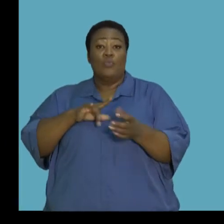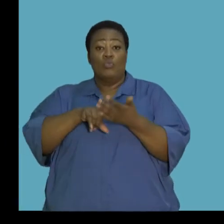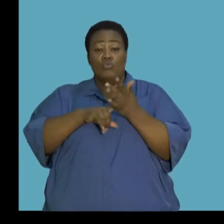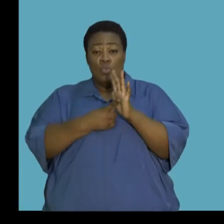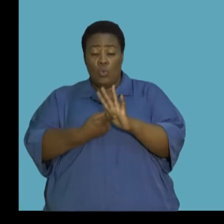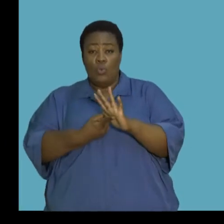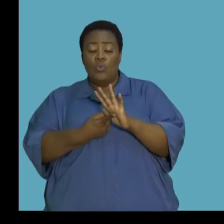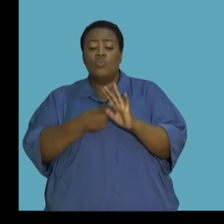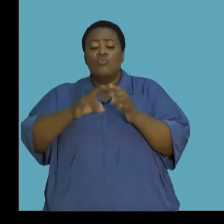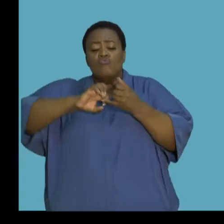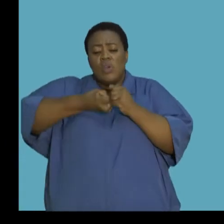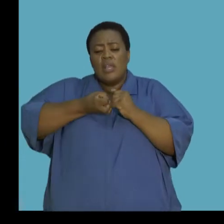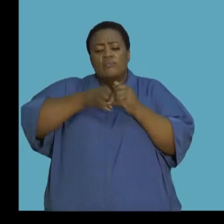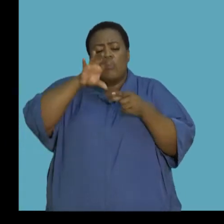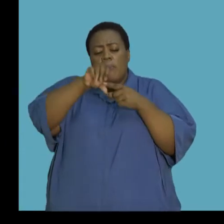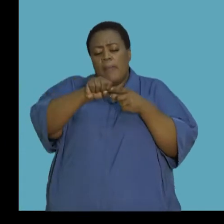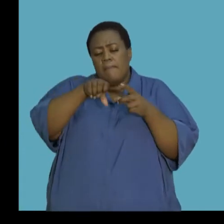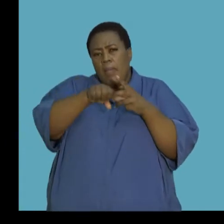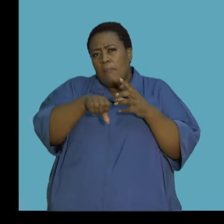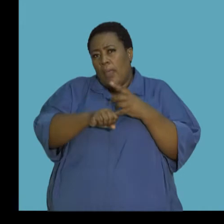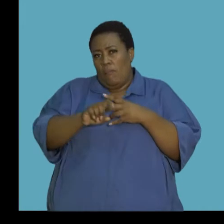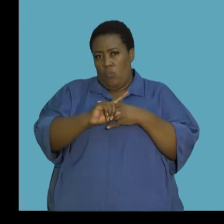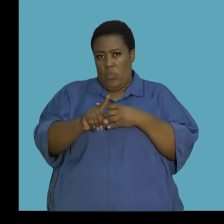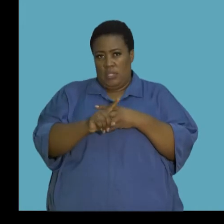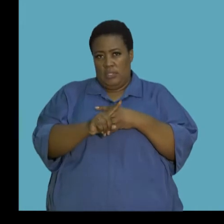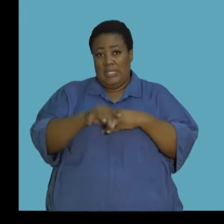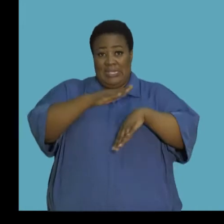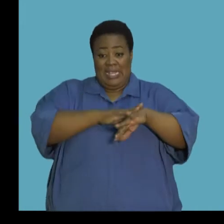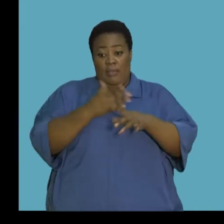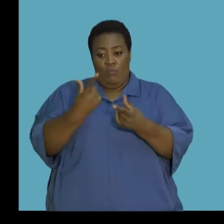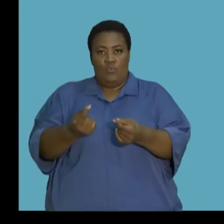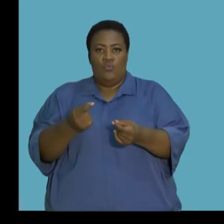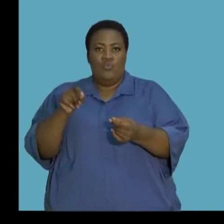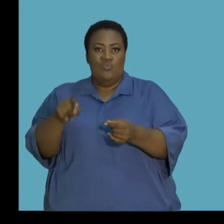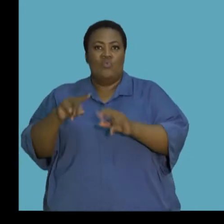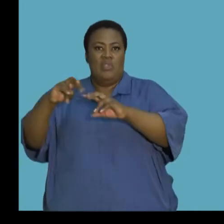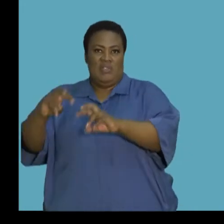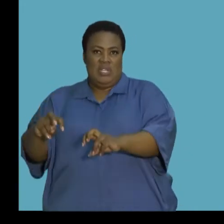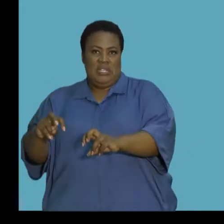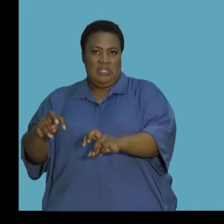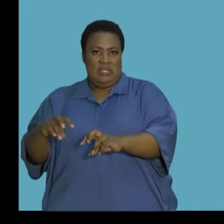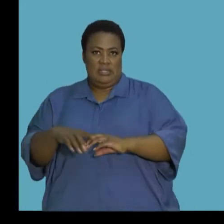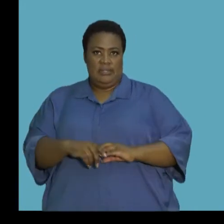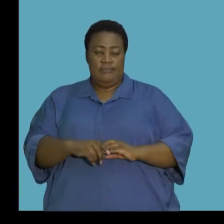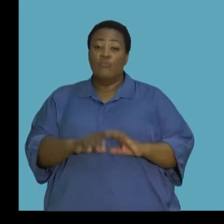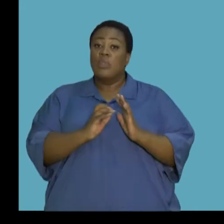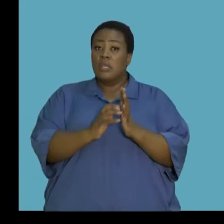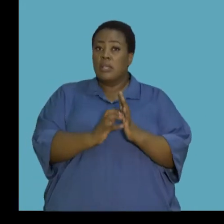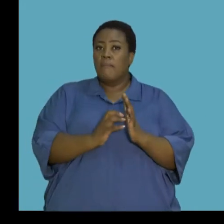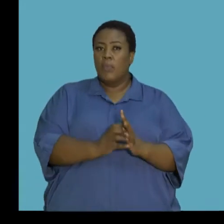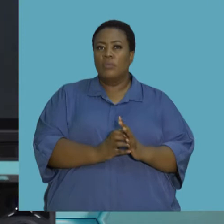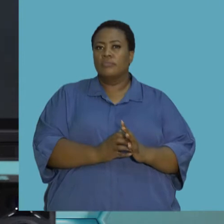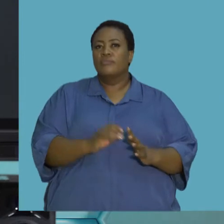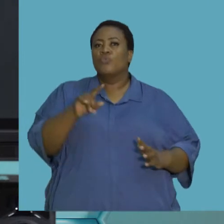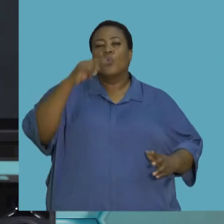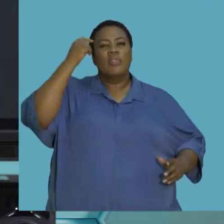the researcher is trying to find out from conducting an investigation. So with the example of, have